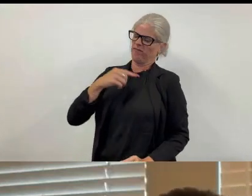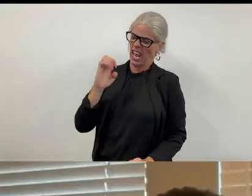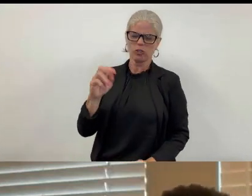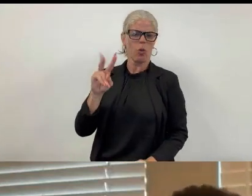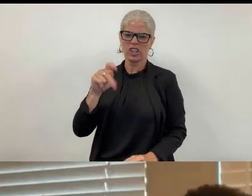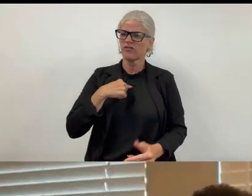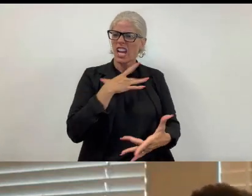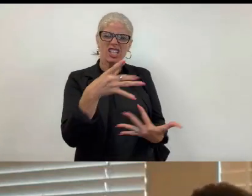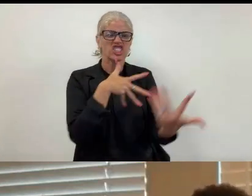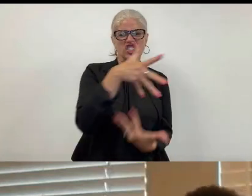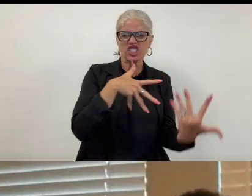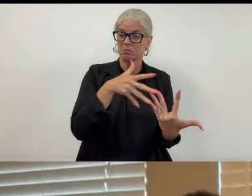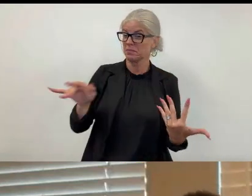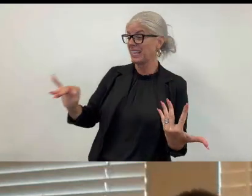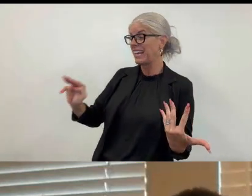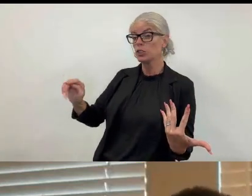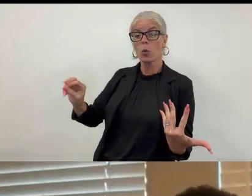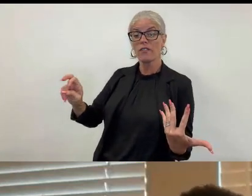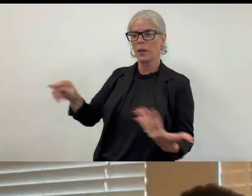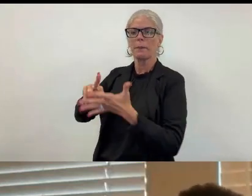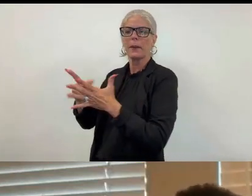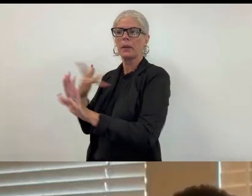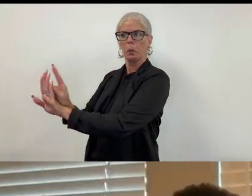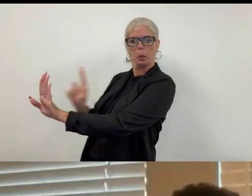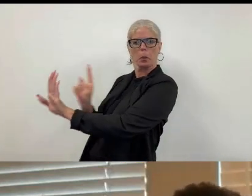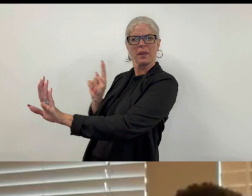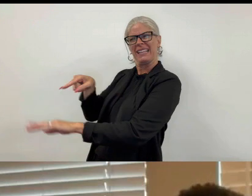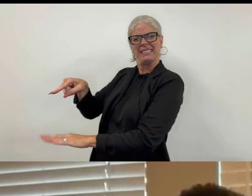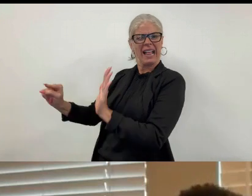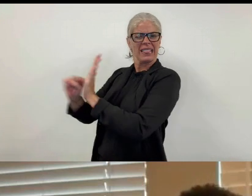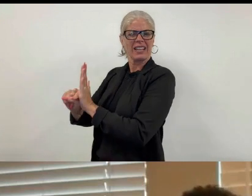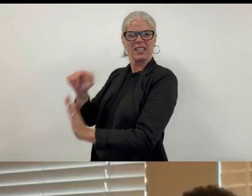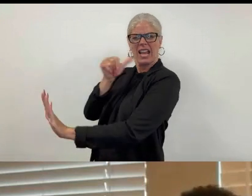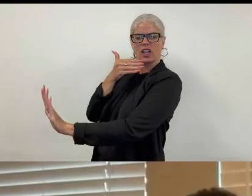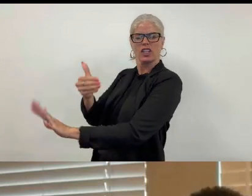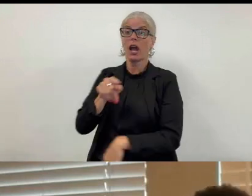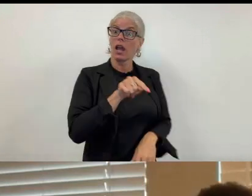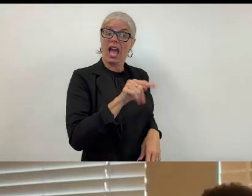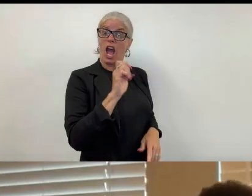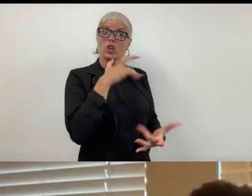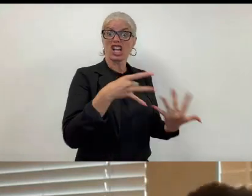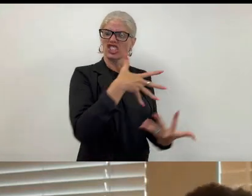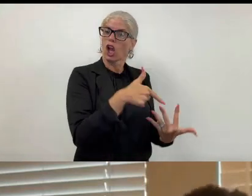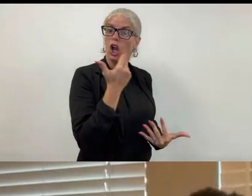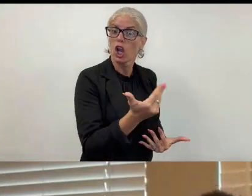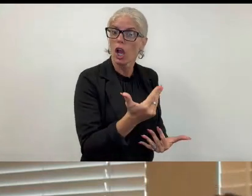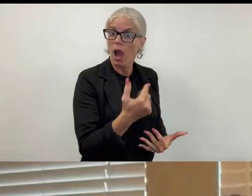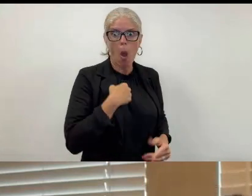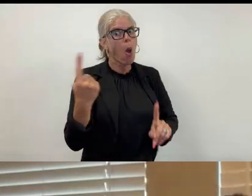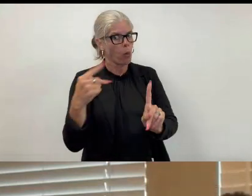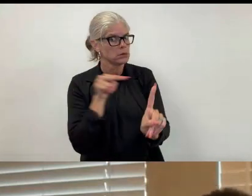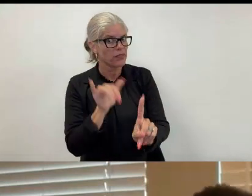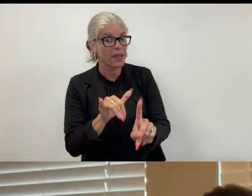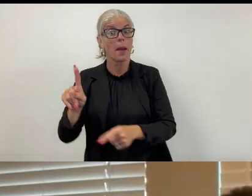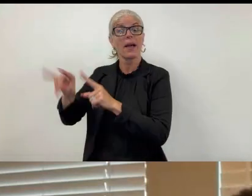but I thought in the past that being an introvert was like some bad thing. Like it was, not as good as being an extrovert. But